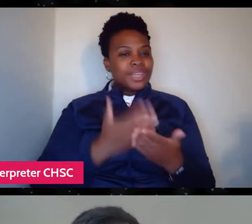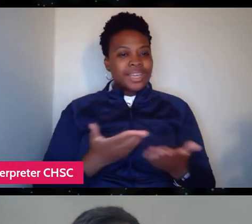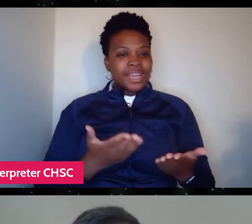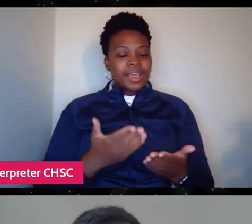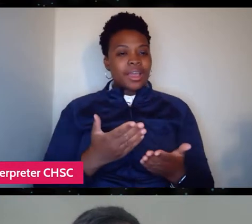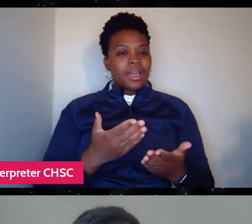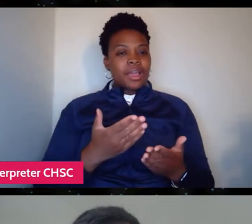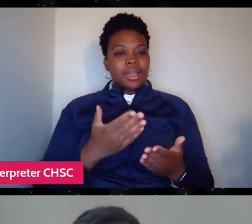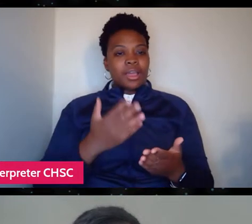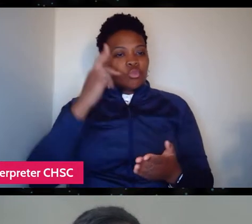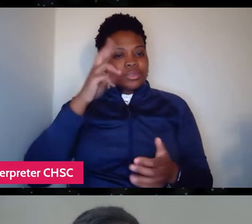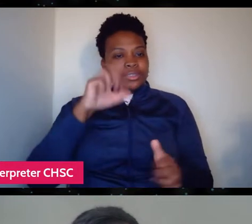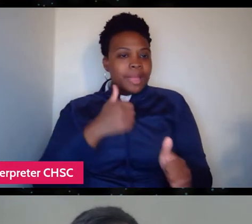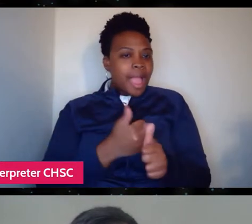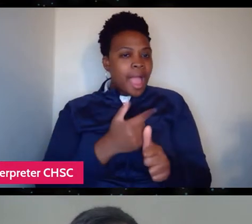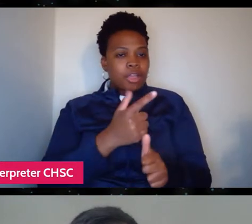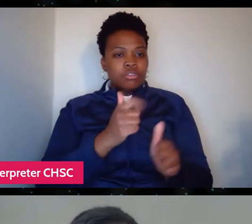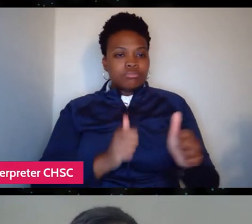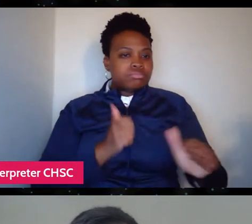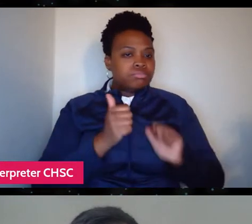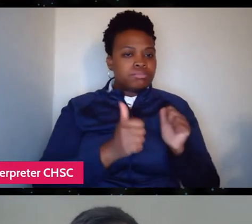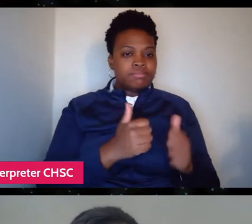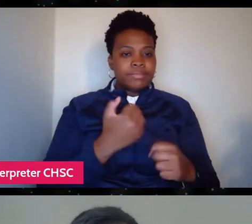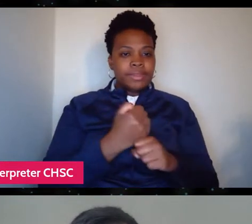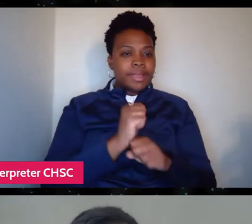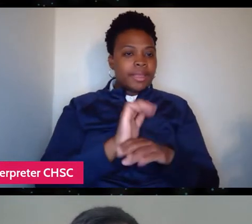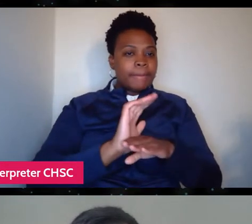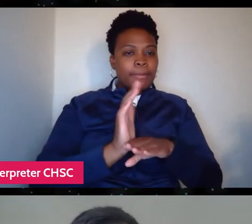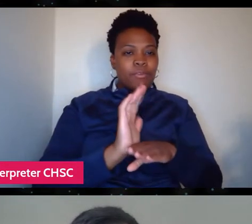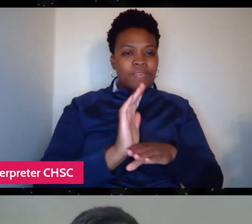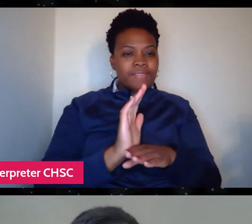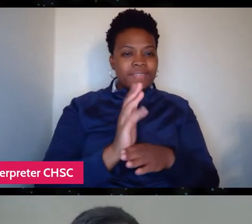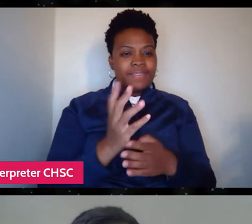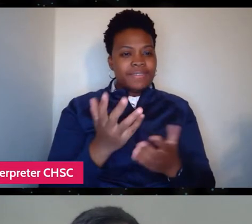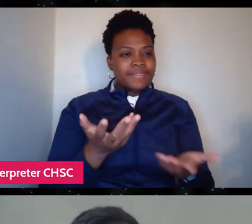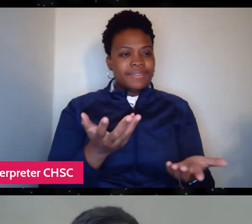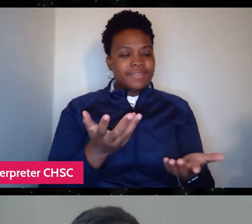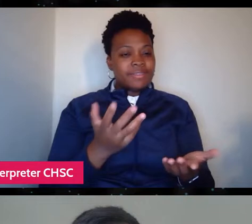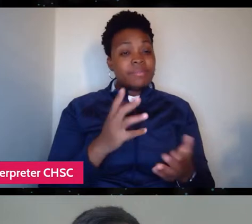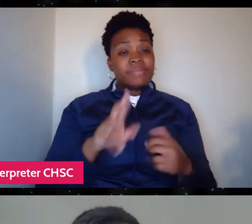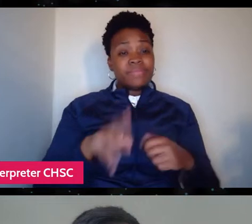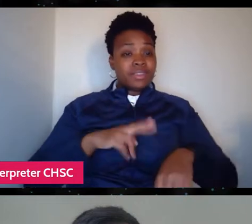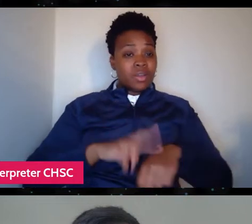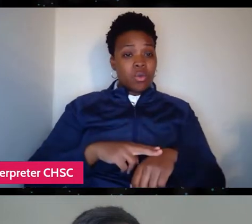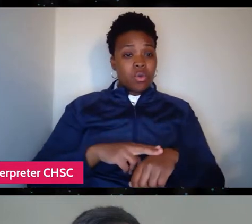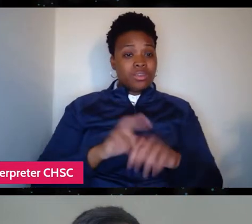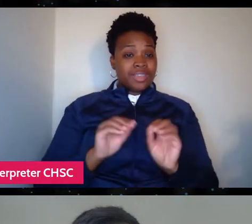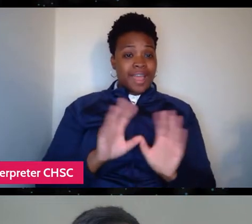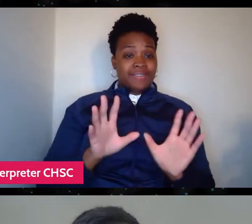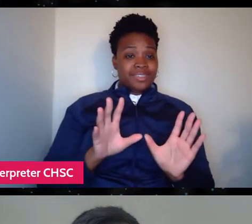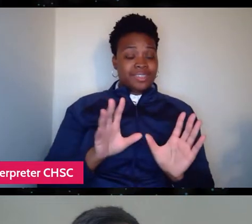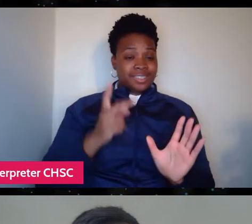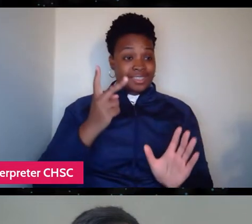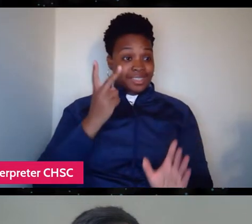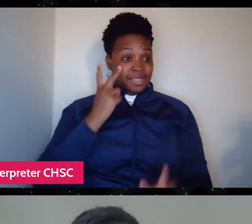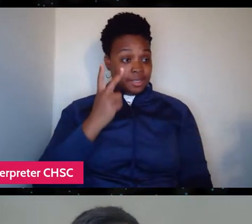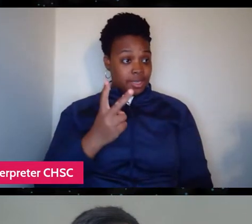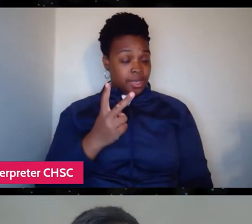drove you to make such films? You know, and of course, obviously, just seeing